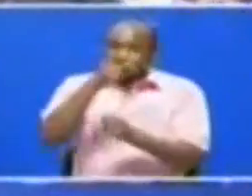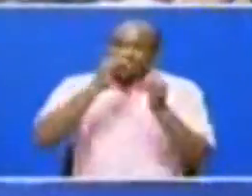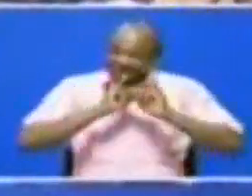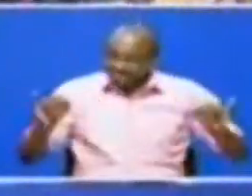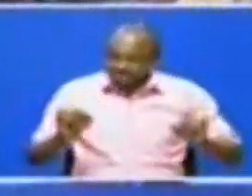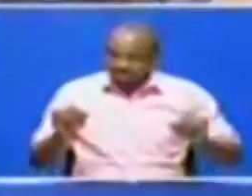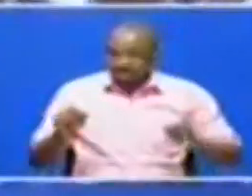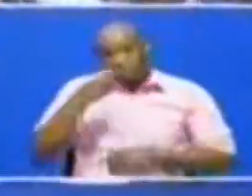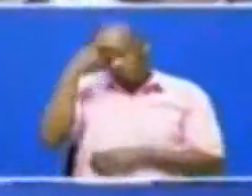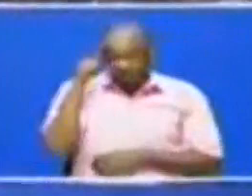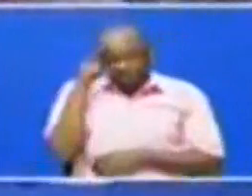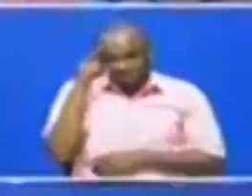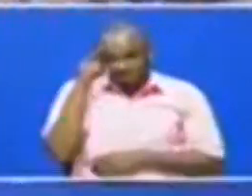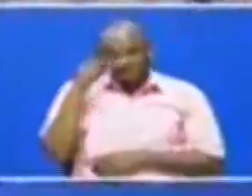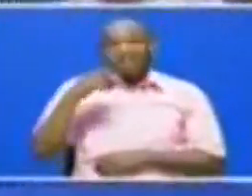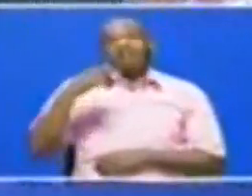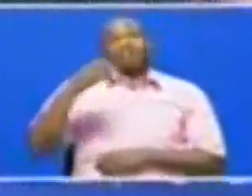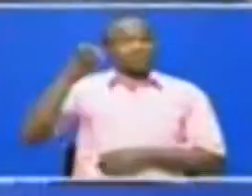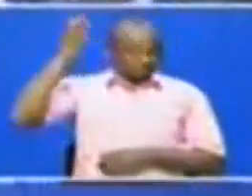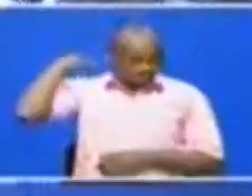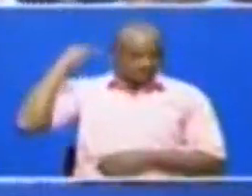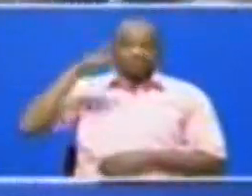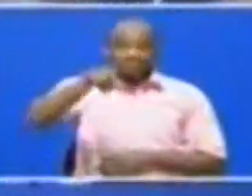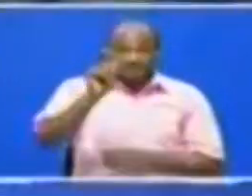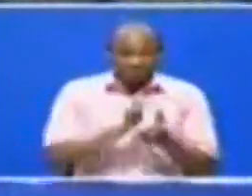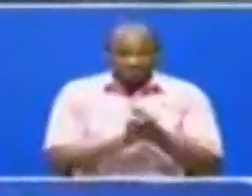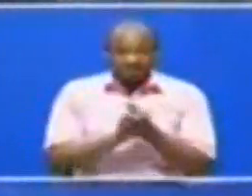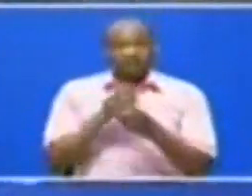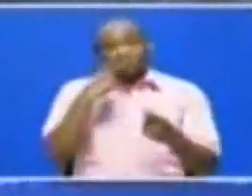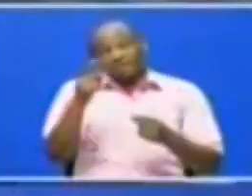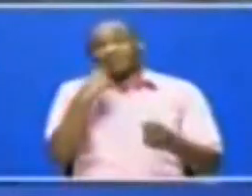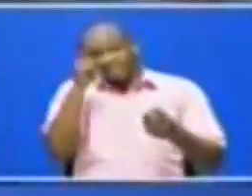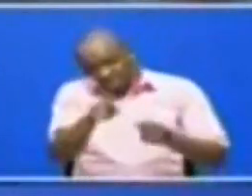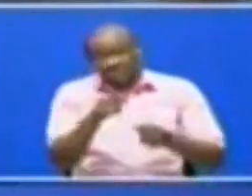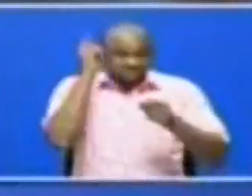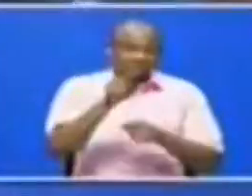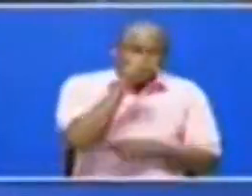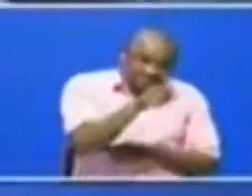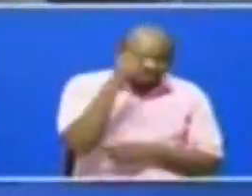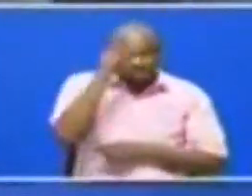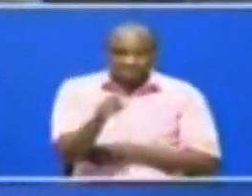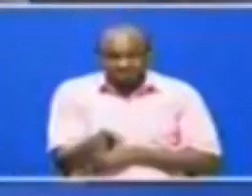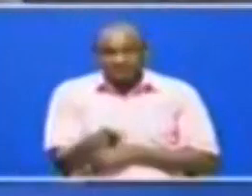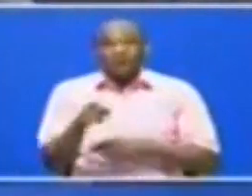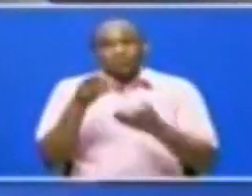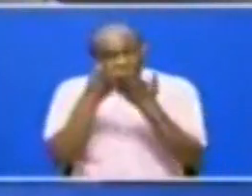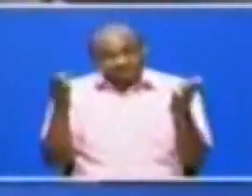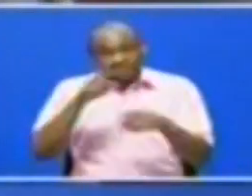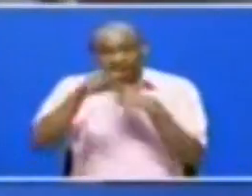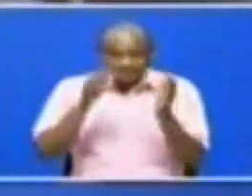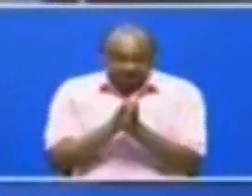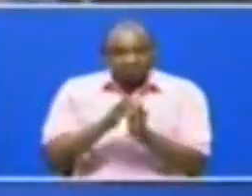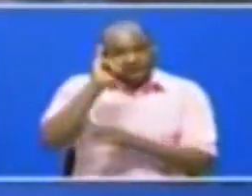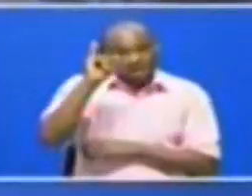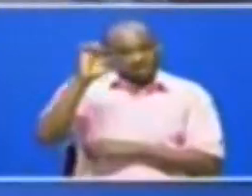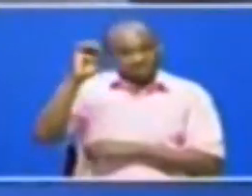sababu, pale mbeleni, amekuwa akitoa ruling this, ruling after that, kwa mambo ambayo inahusika na mambo ya